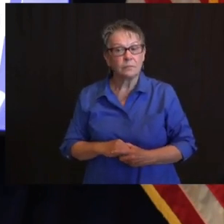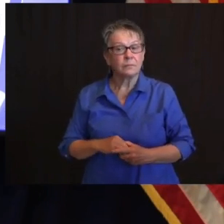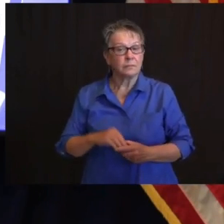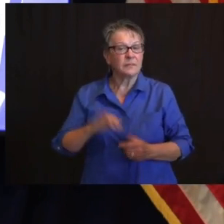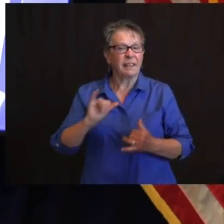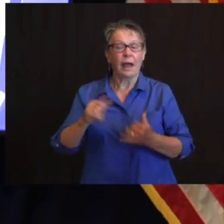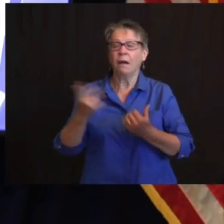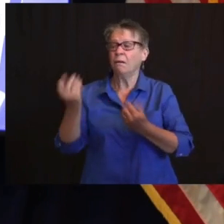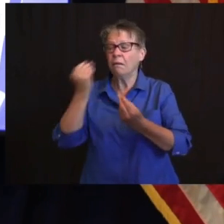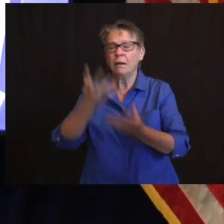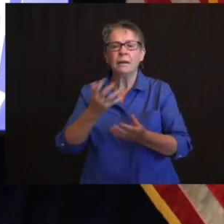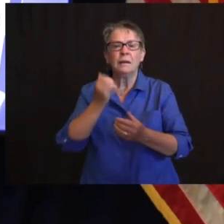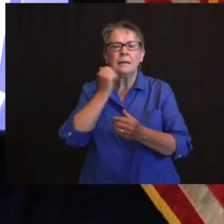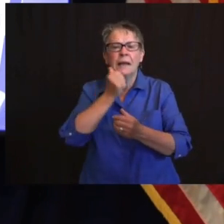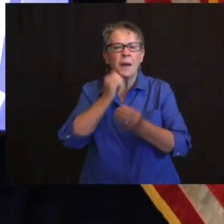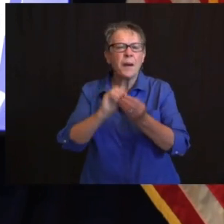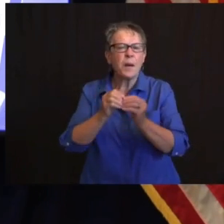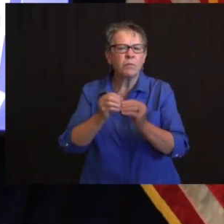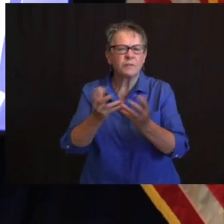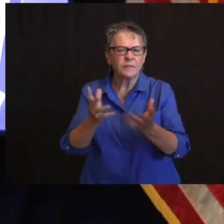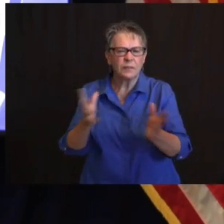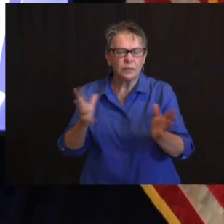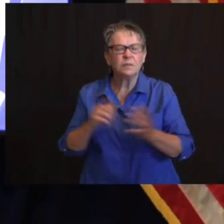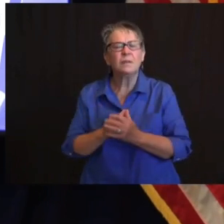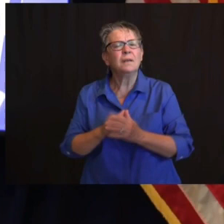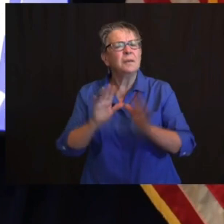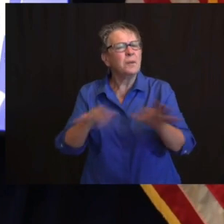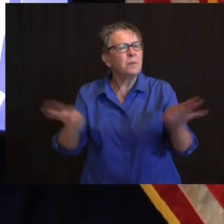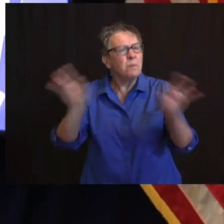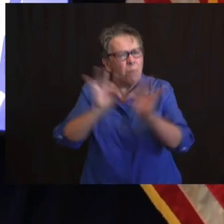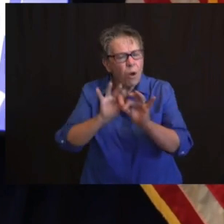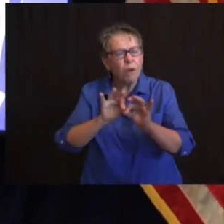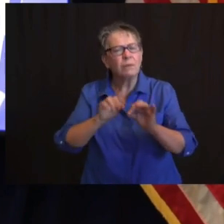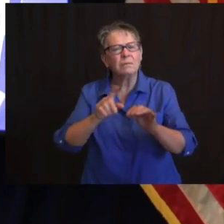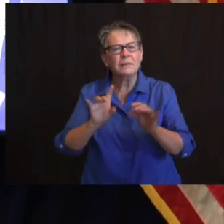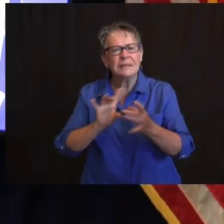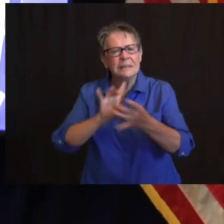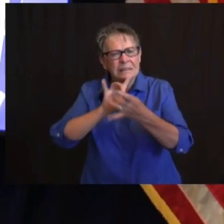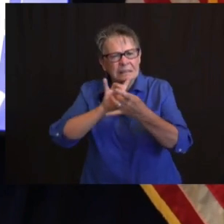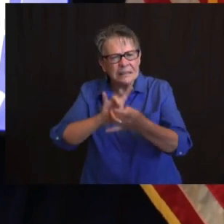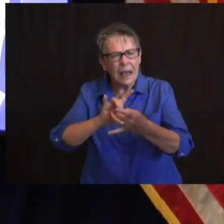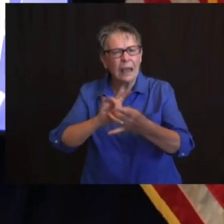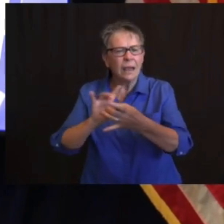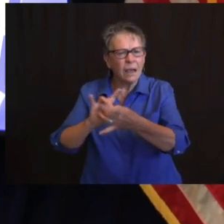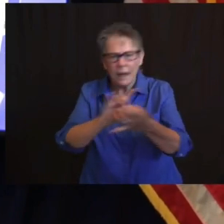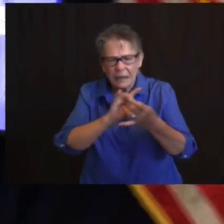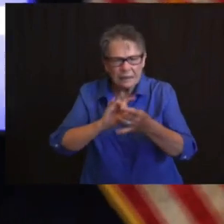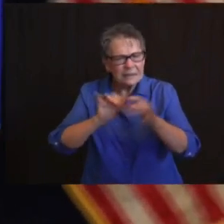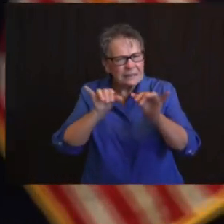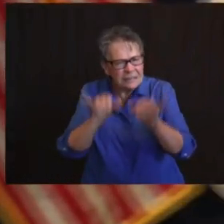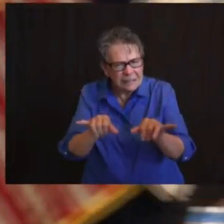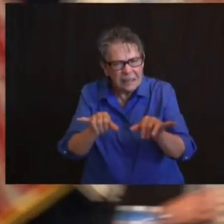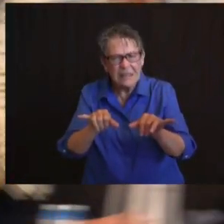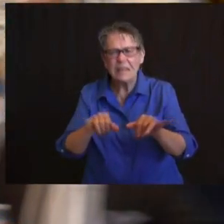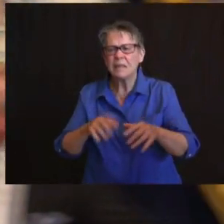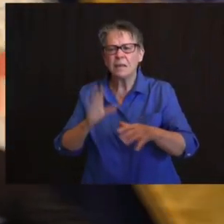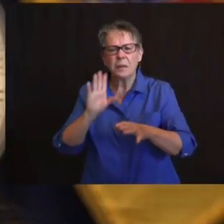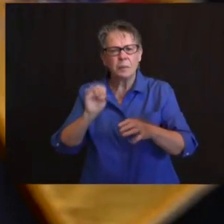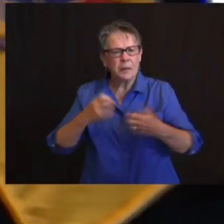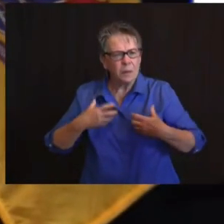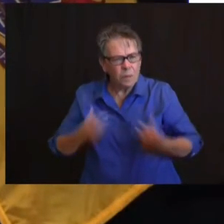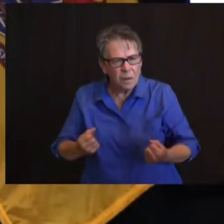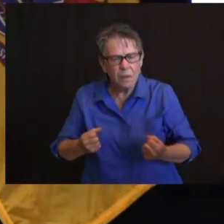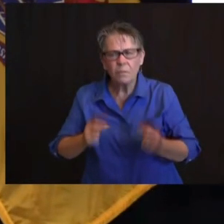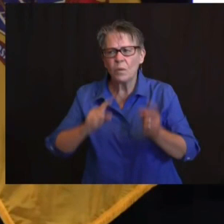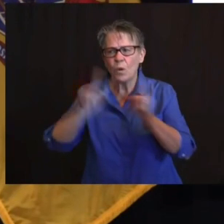stay safe, stay healthy, get tested, and answer the call. Thank you. I love and answer